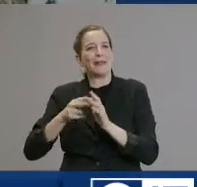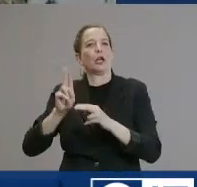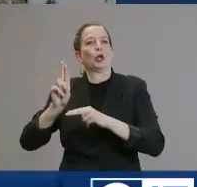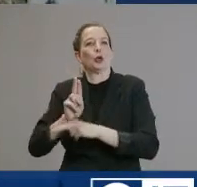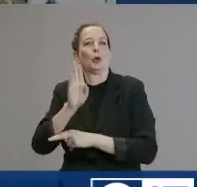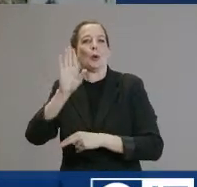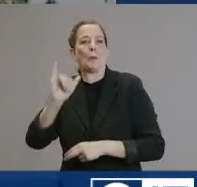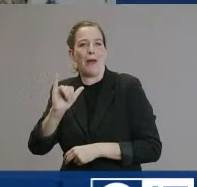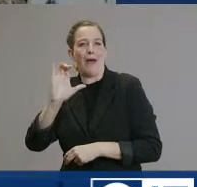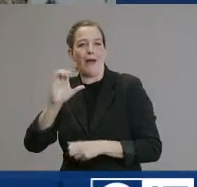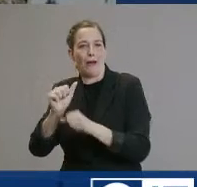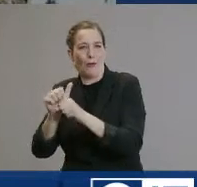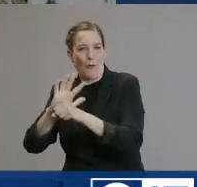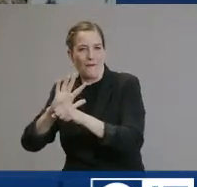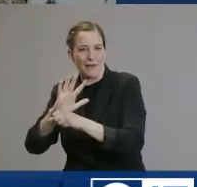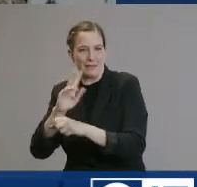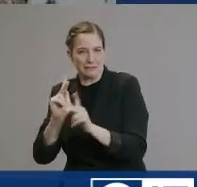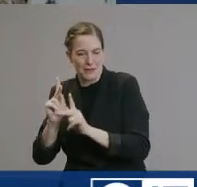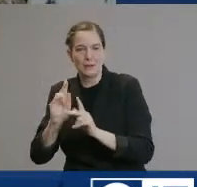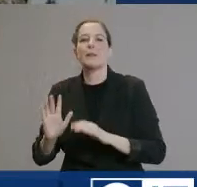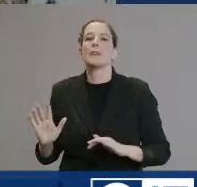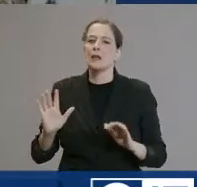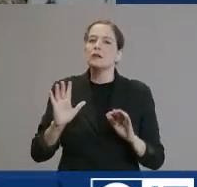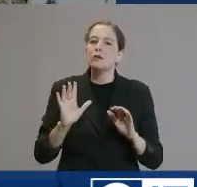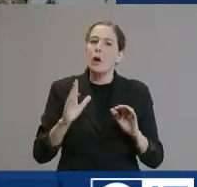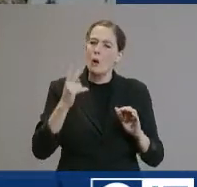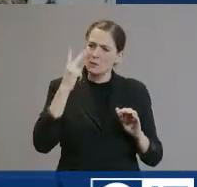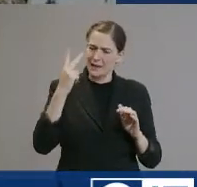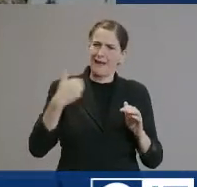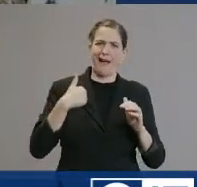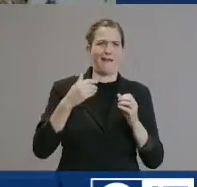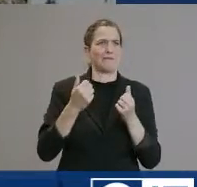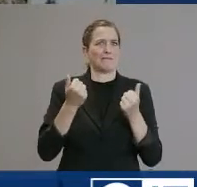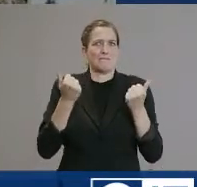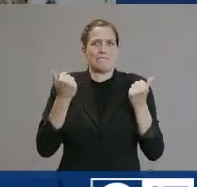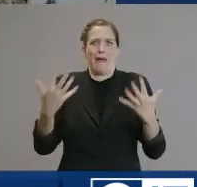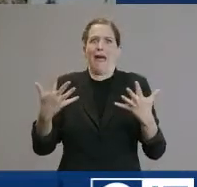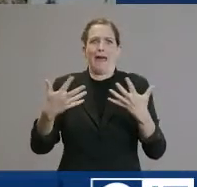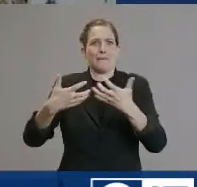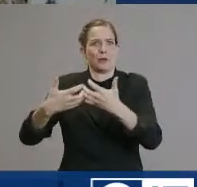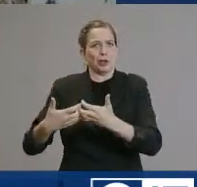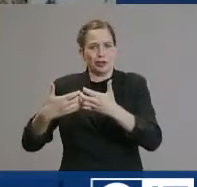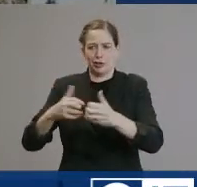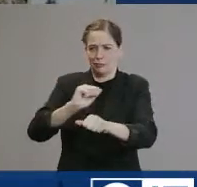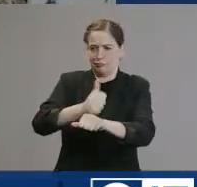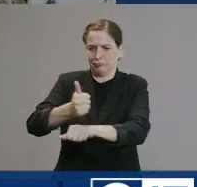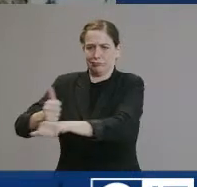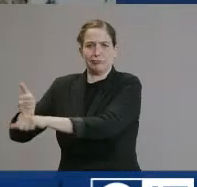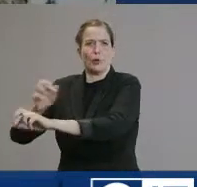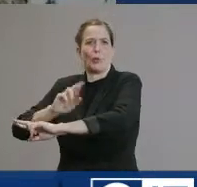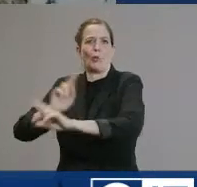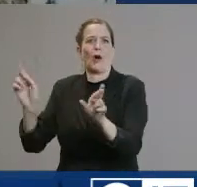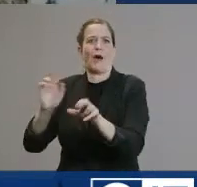necessary, and the COVID-19 number has remained pretty flat for ventilators.